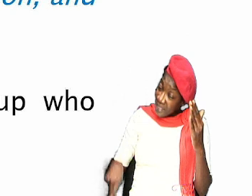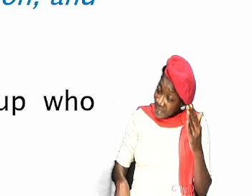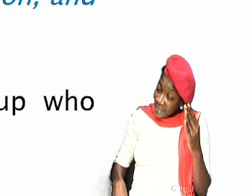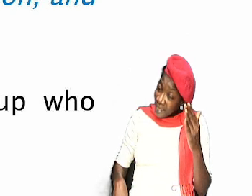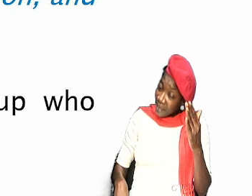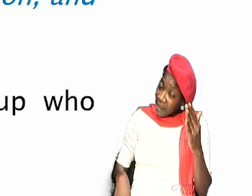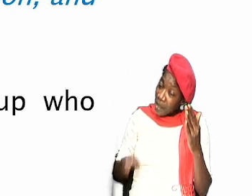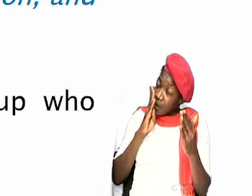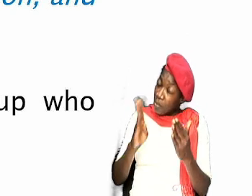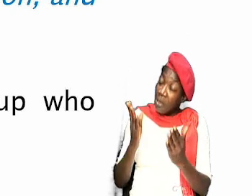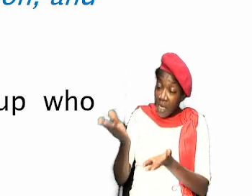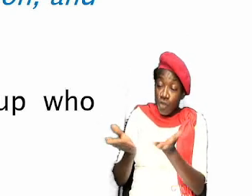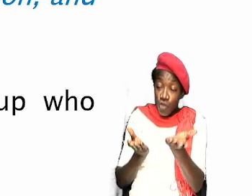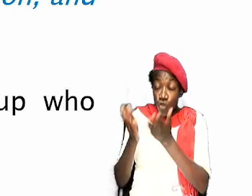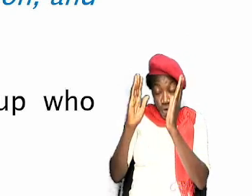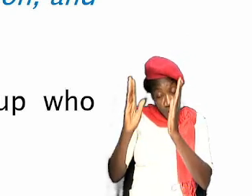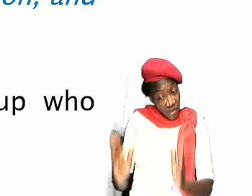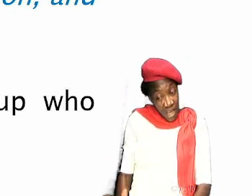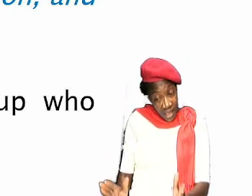be a servant.